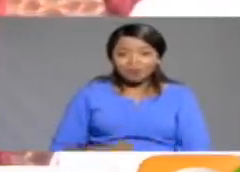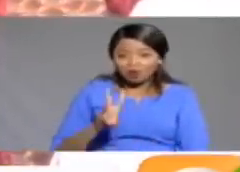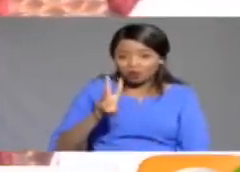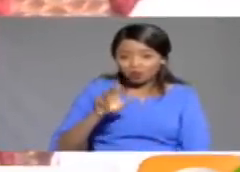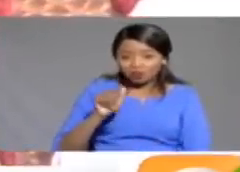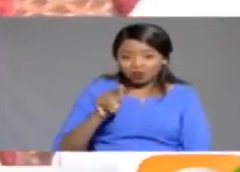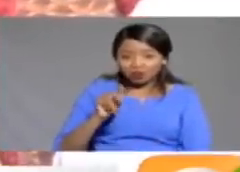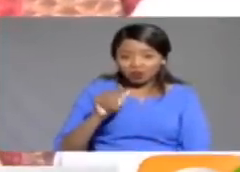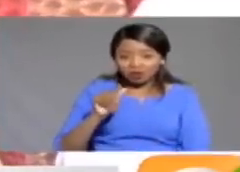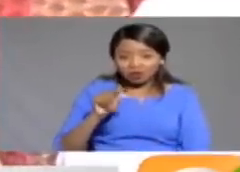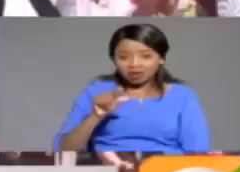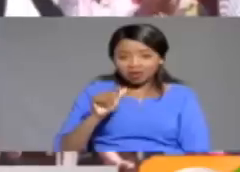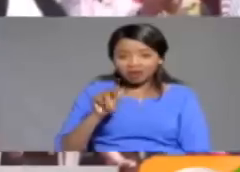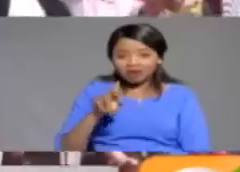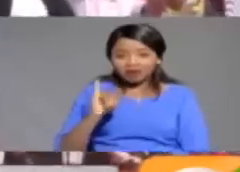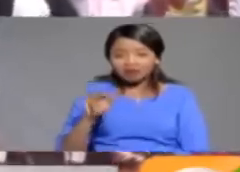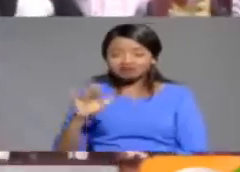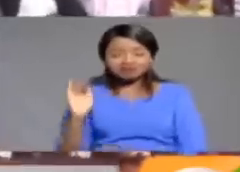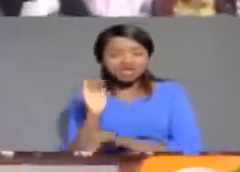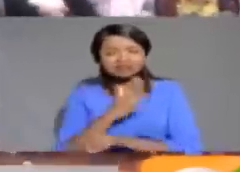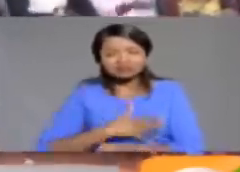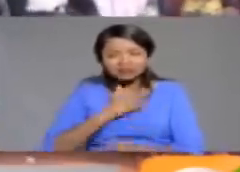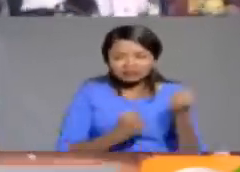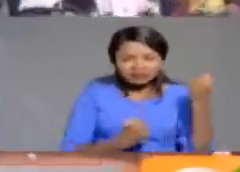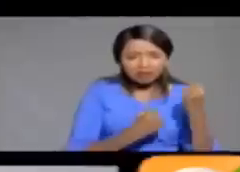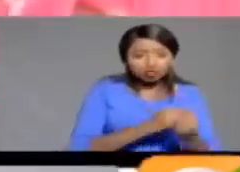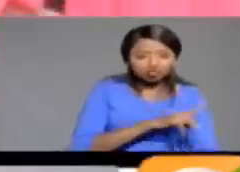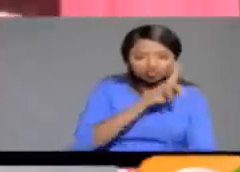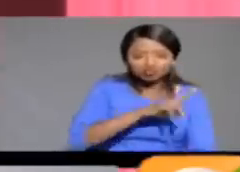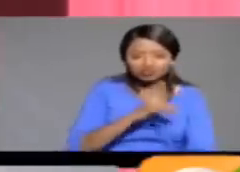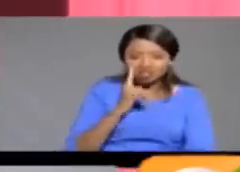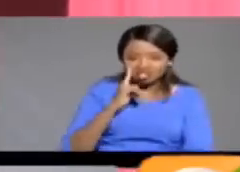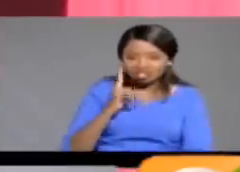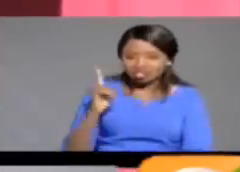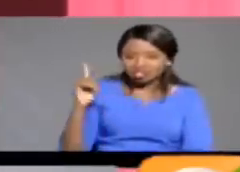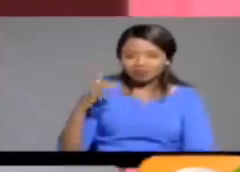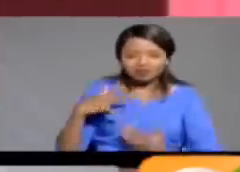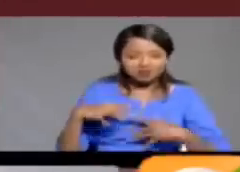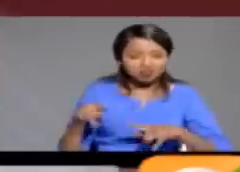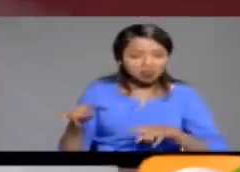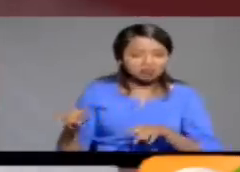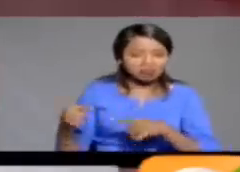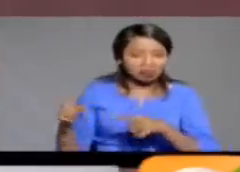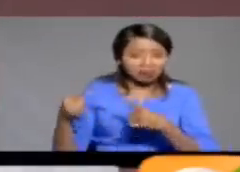them to support the president, pro-Ruto chants ran to the air.